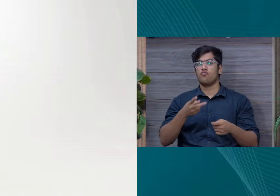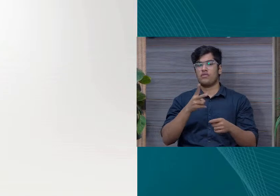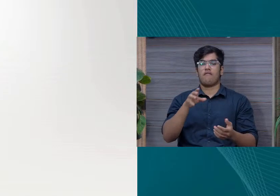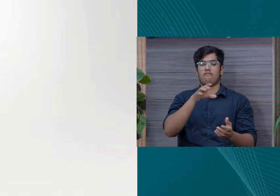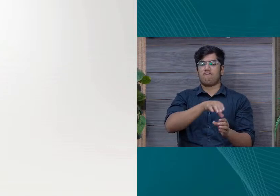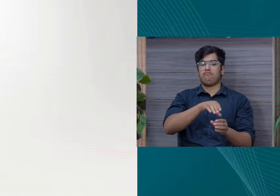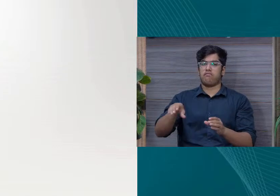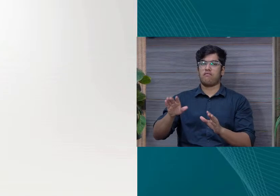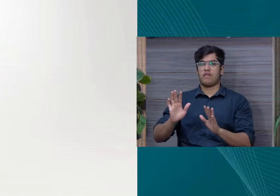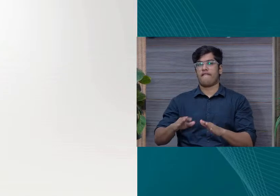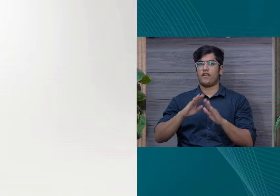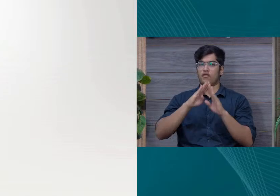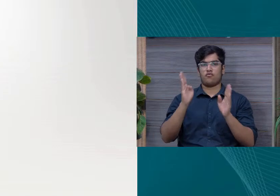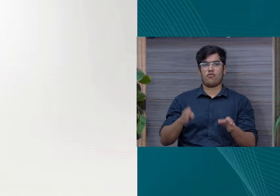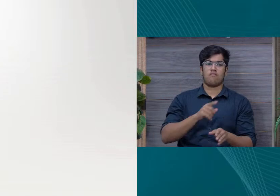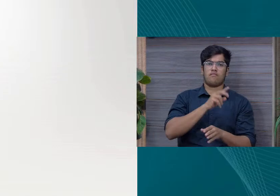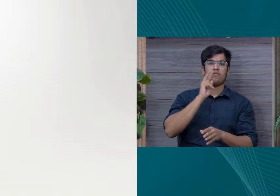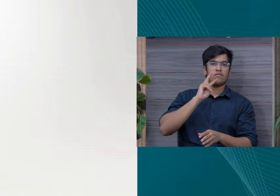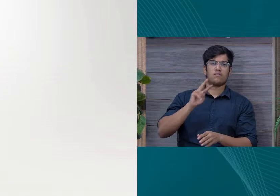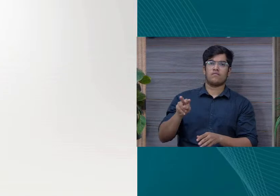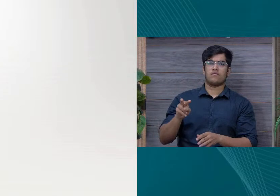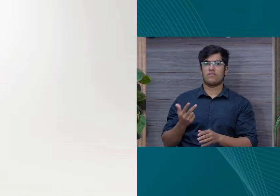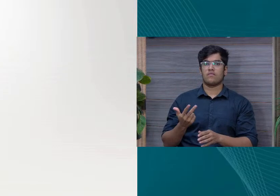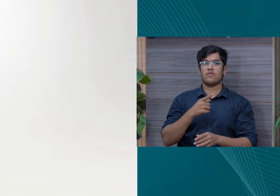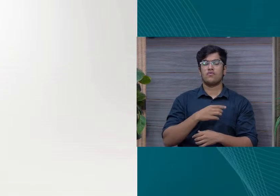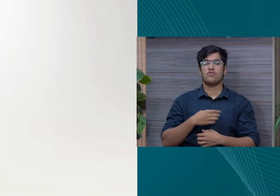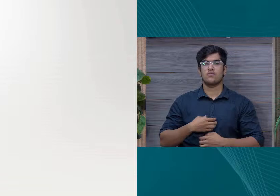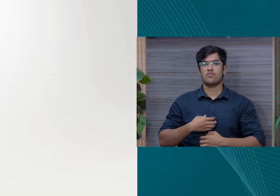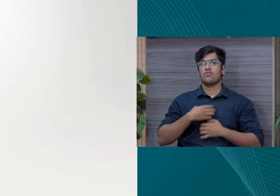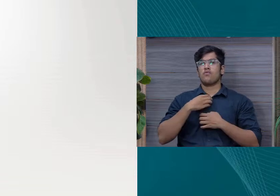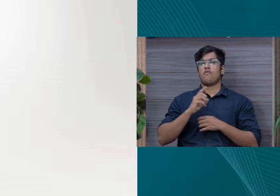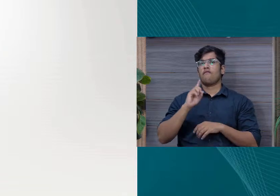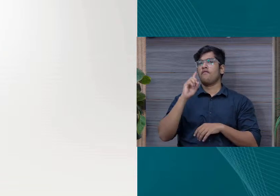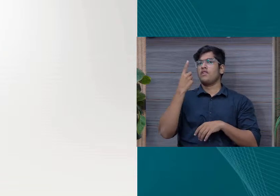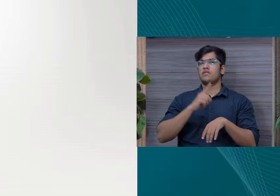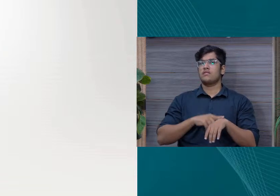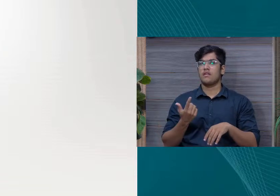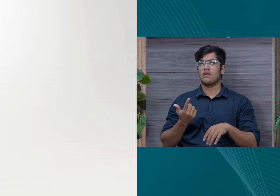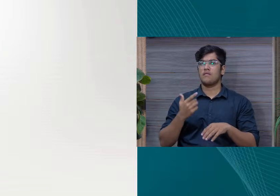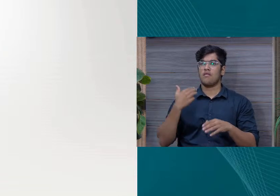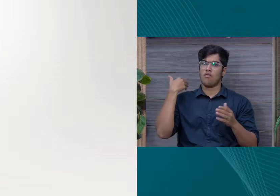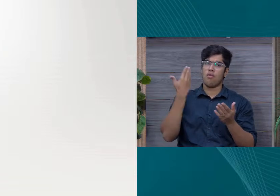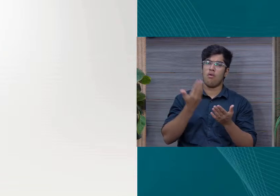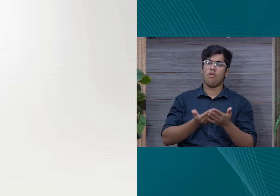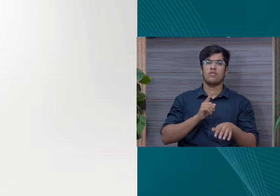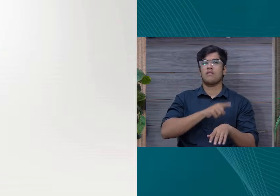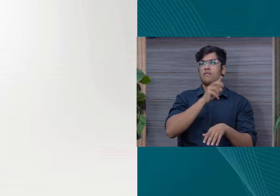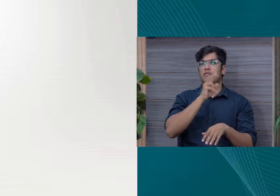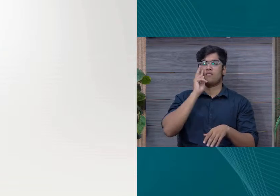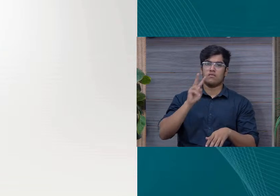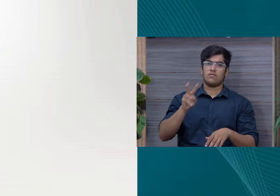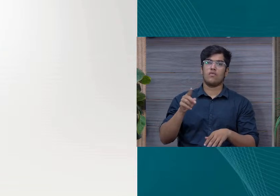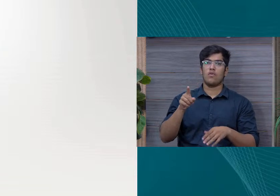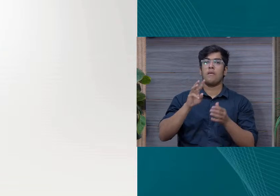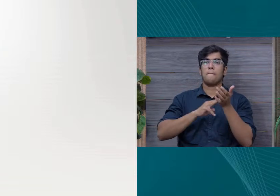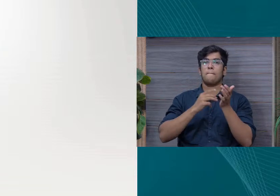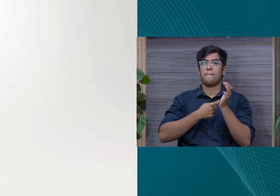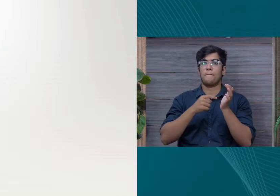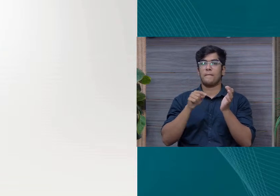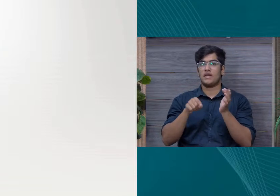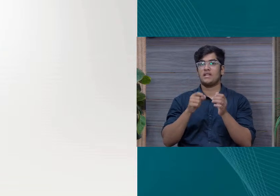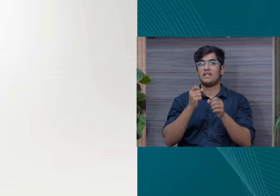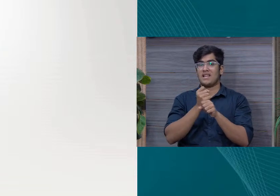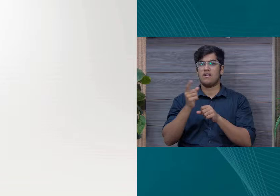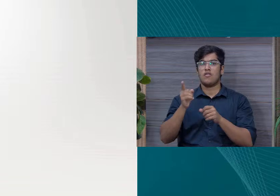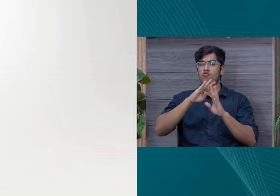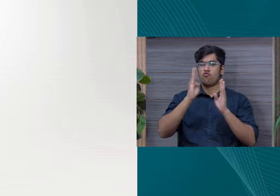were there in the shop, and he was very, very shocked, surprised, that because from a long time he had not seen Mr. Gessler leave the